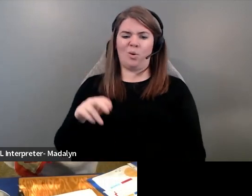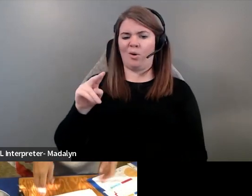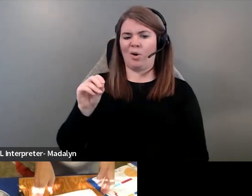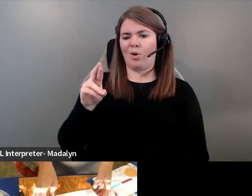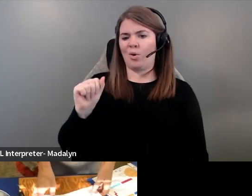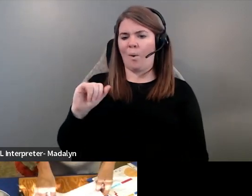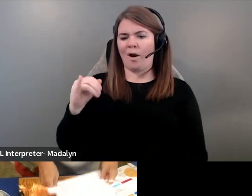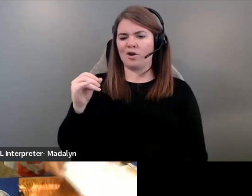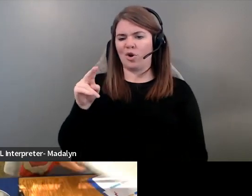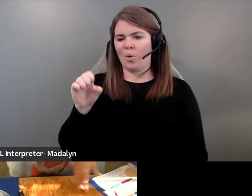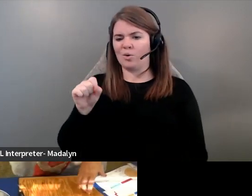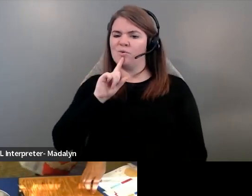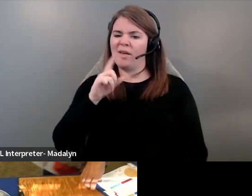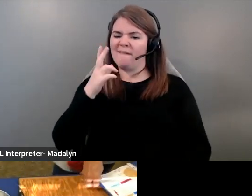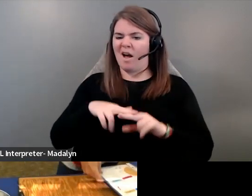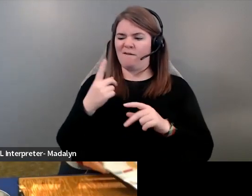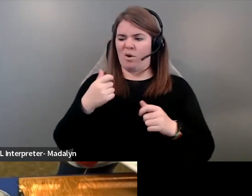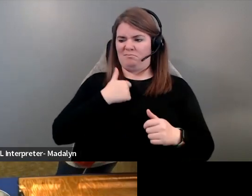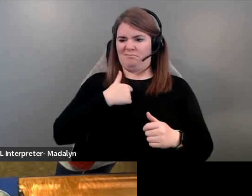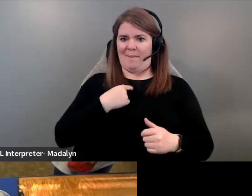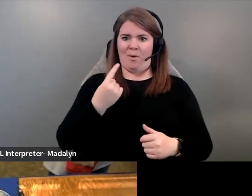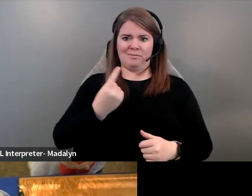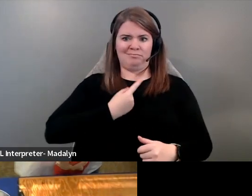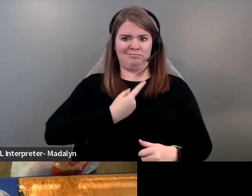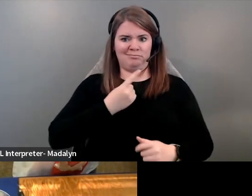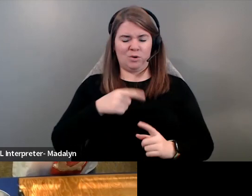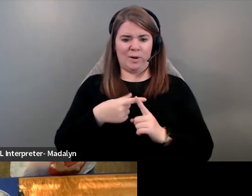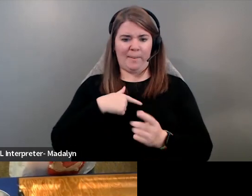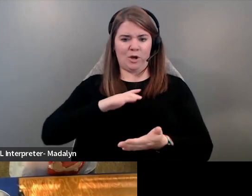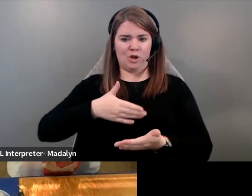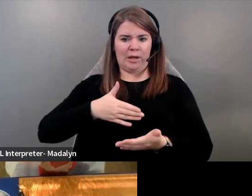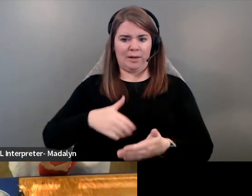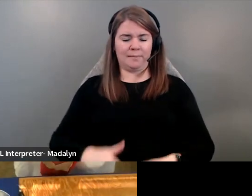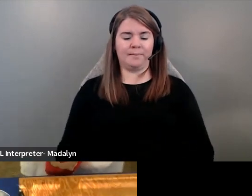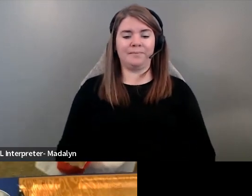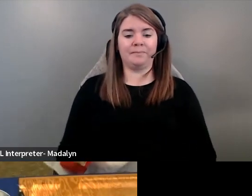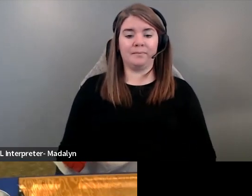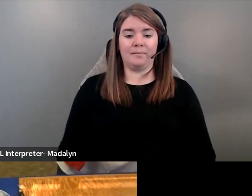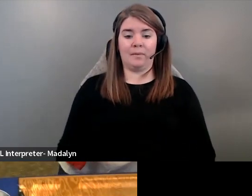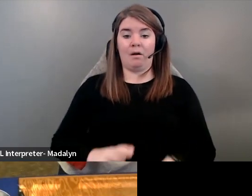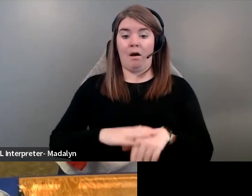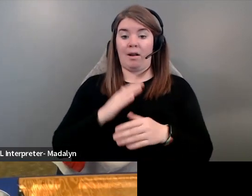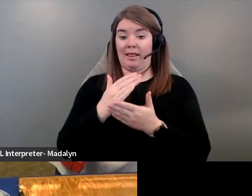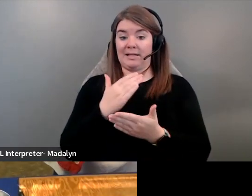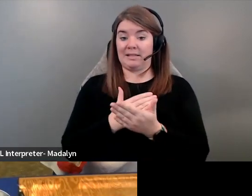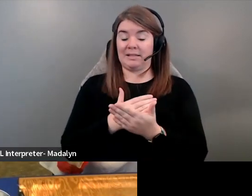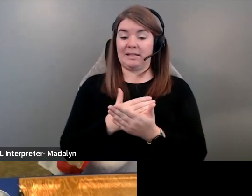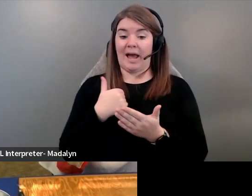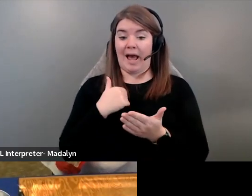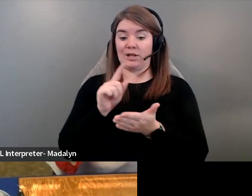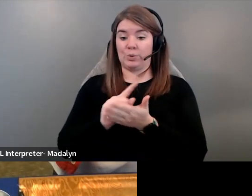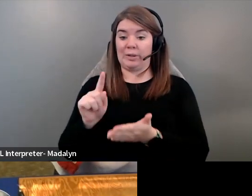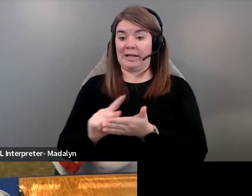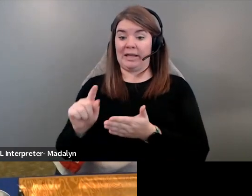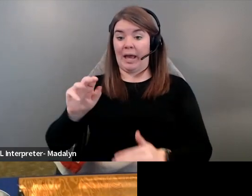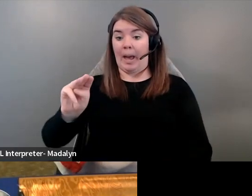alone. So now we're going to prep. And on our list right here that has the weekly menu that you're posting